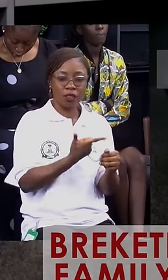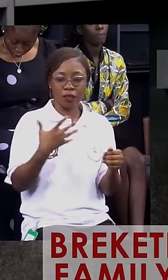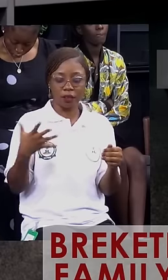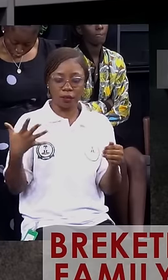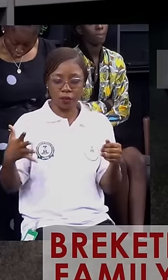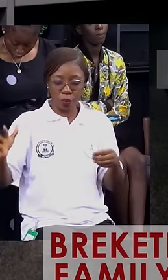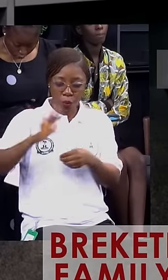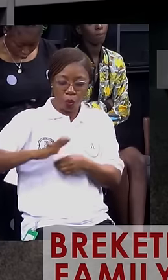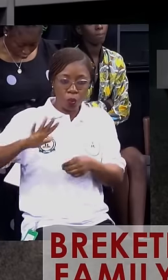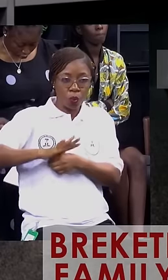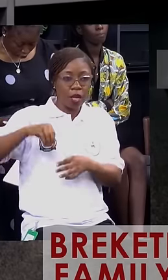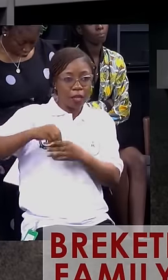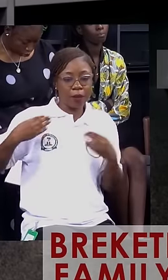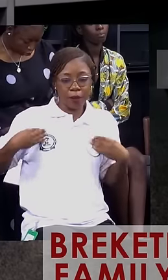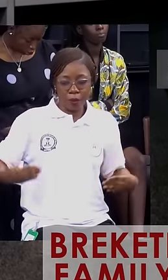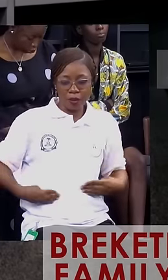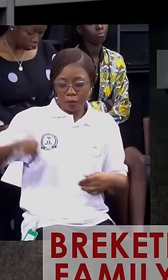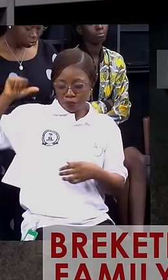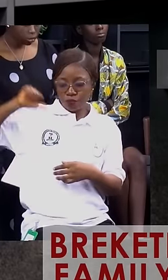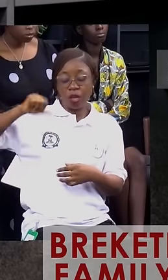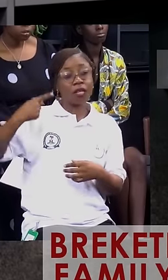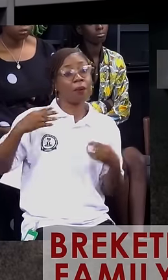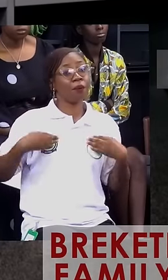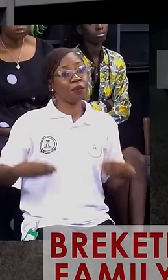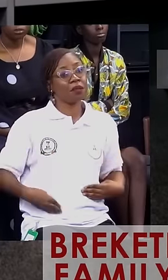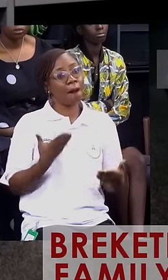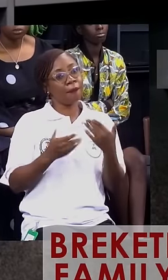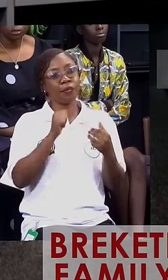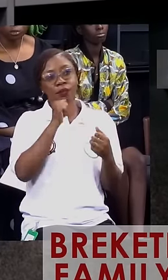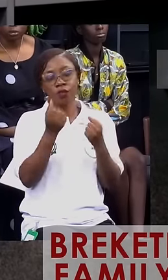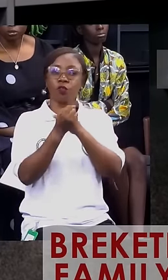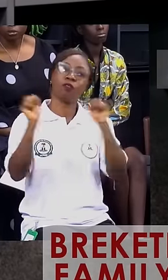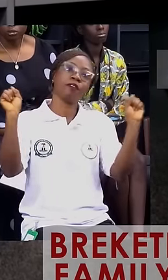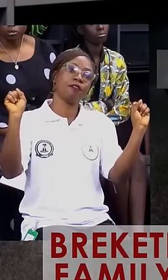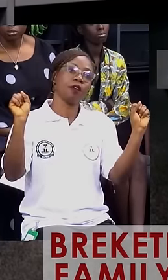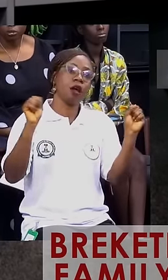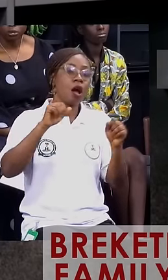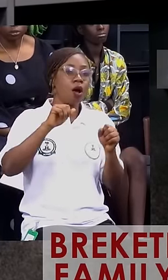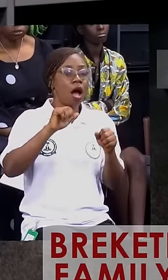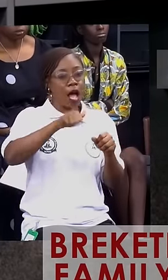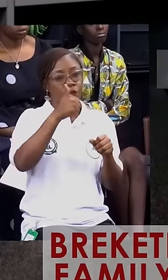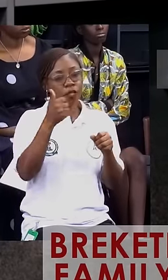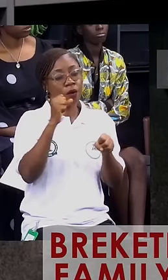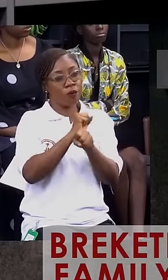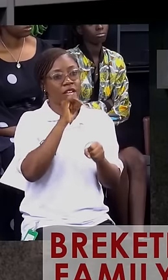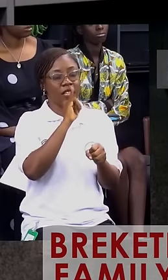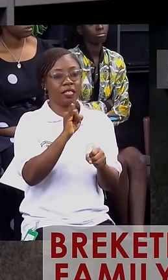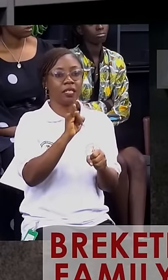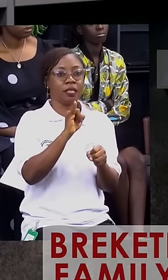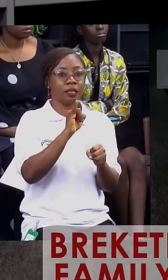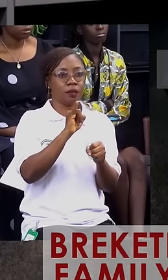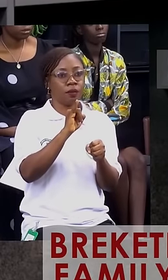body, and the body cannot survive. Another function of the kidney is metabolism of